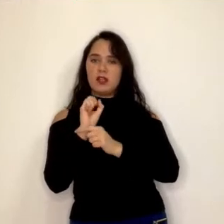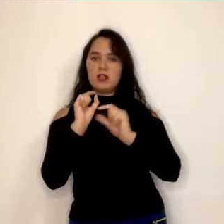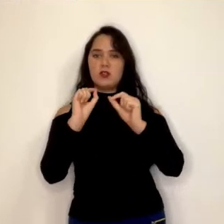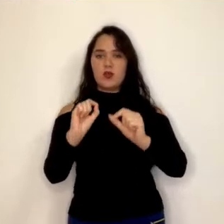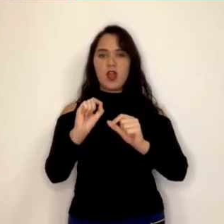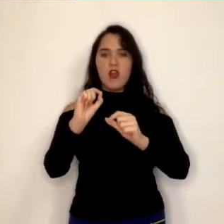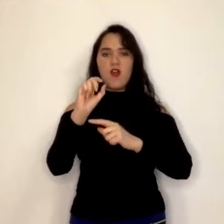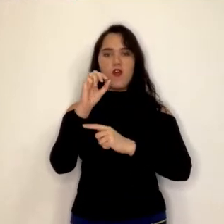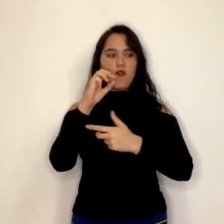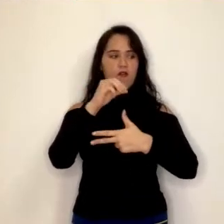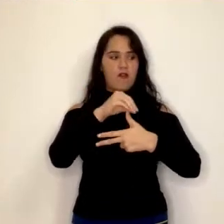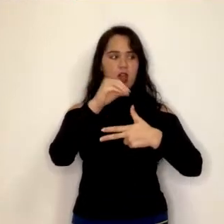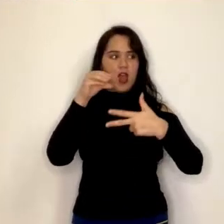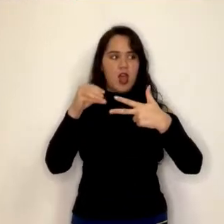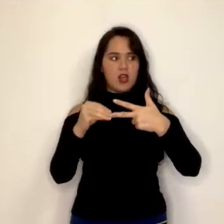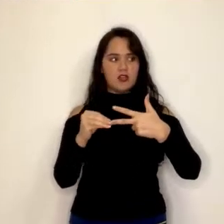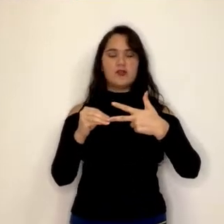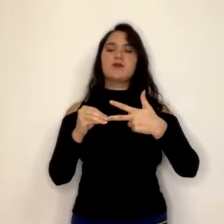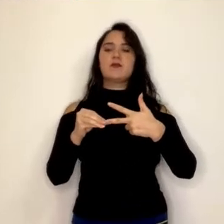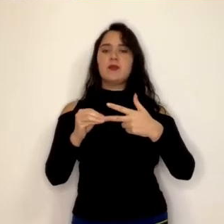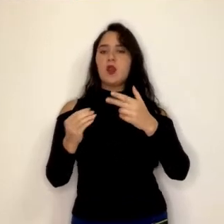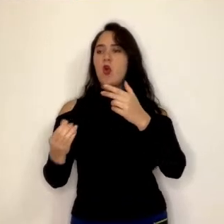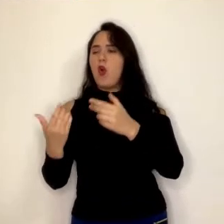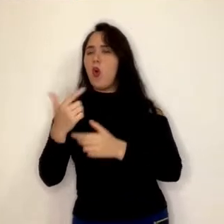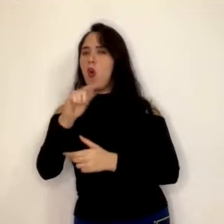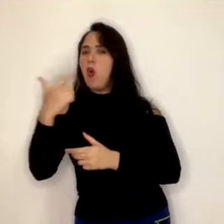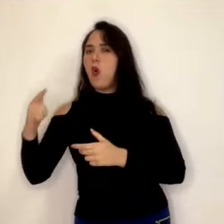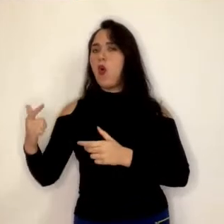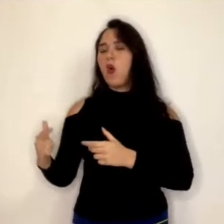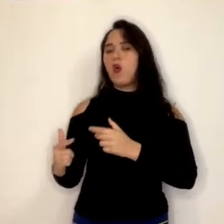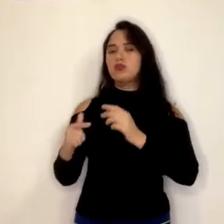FIES. He created the IDEB and